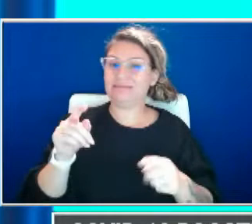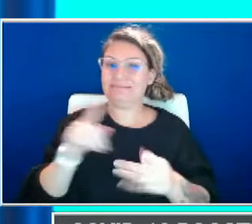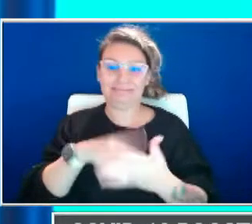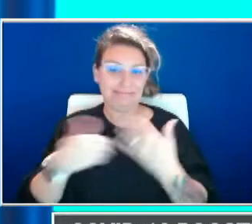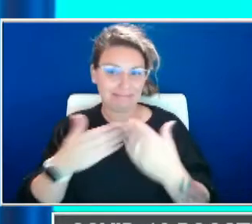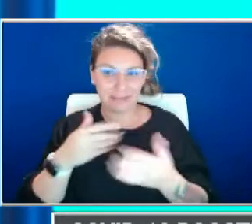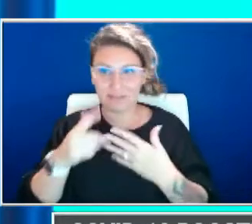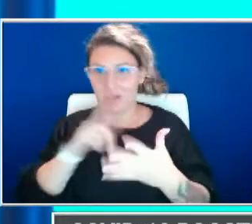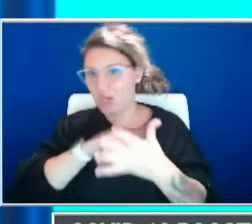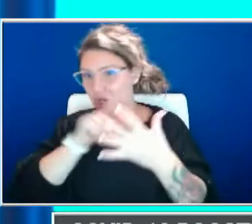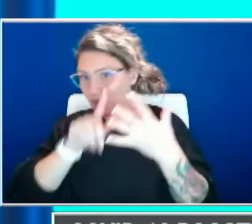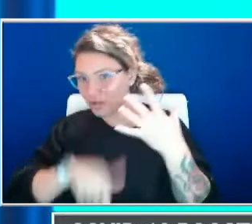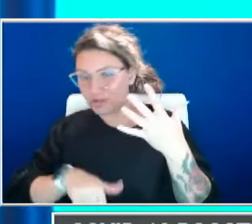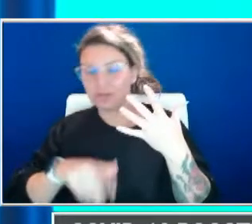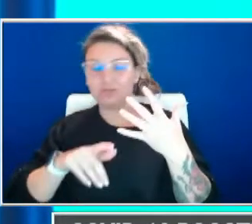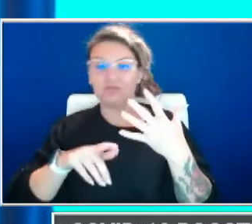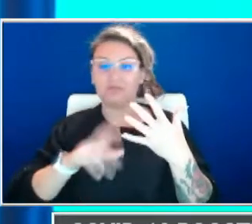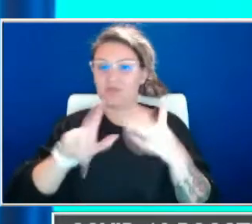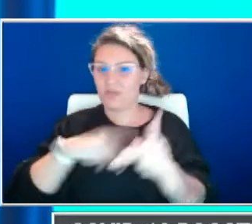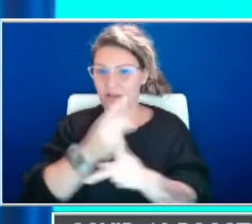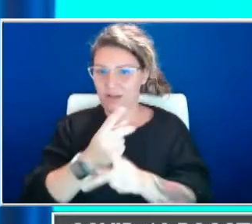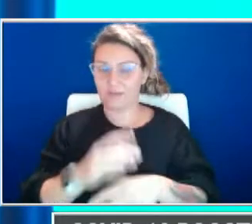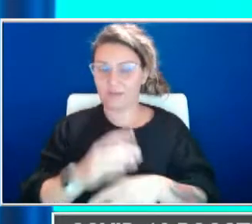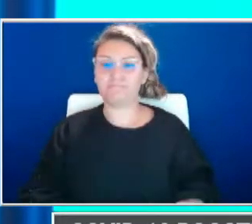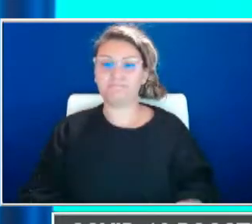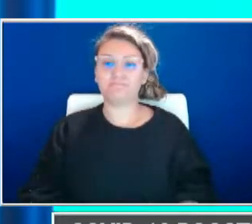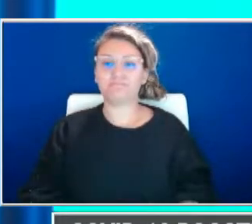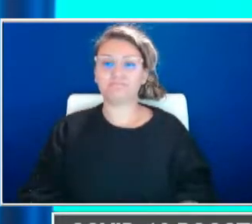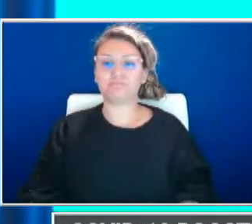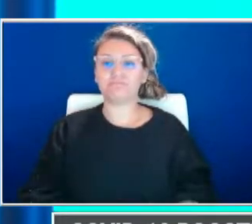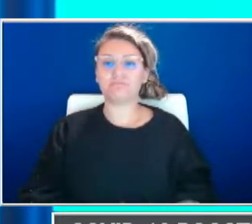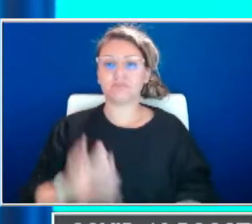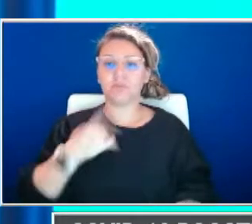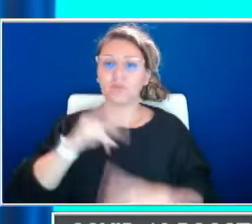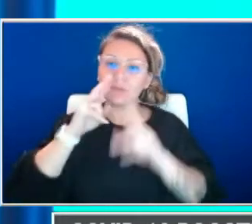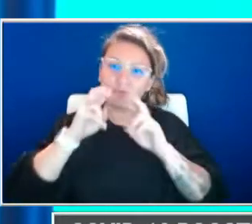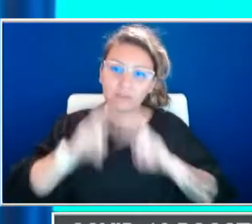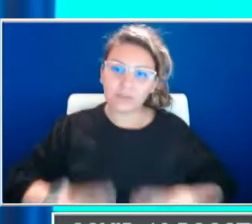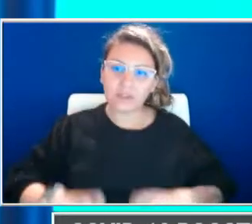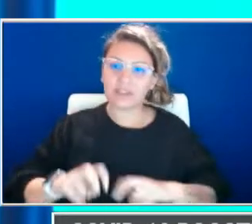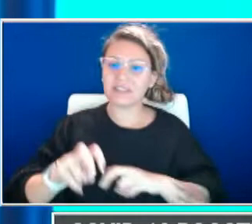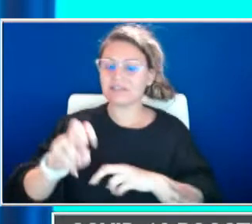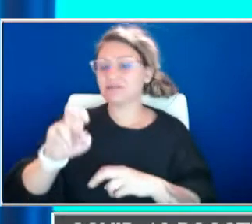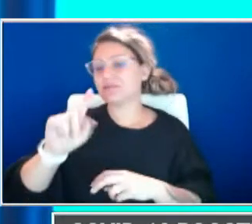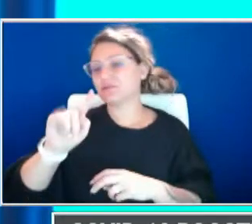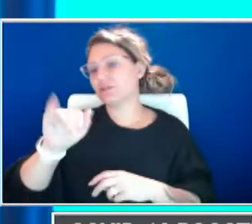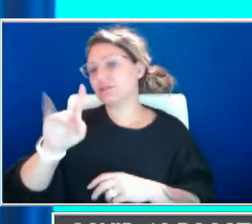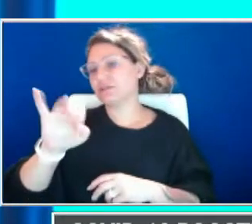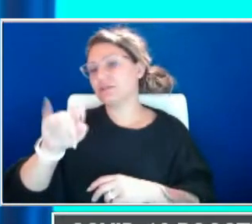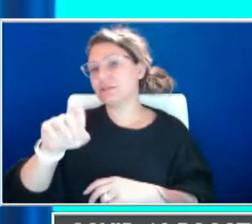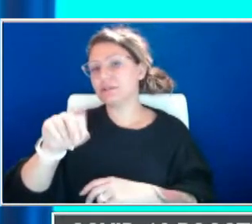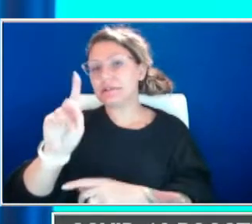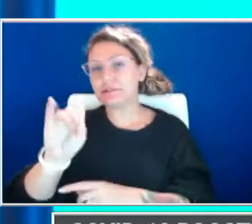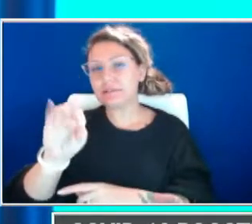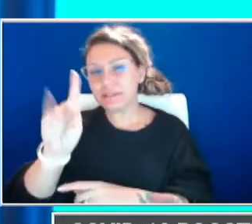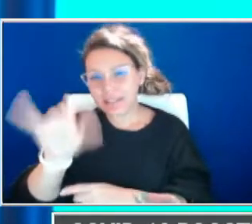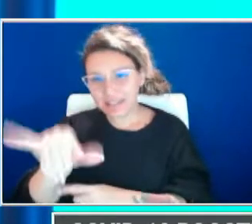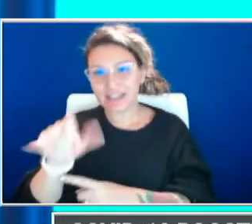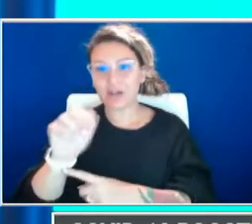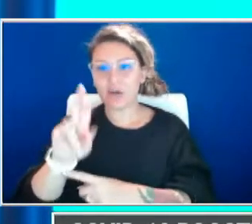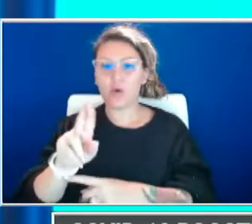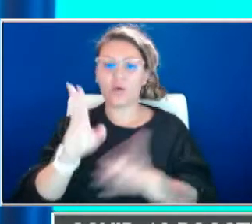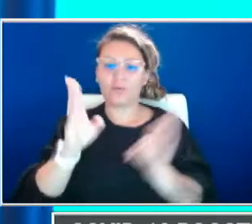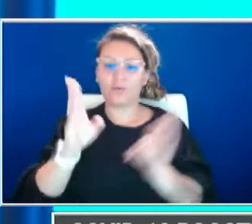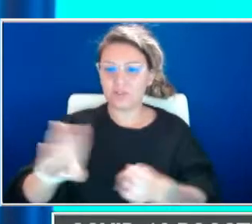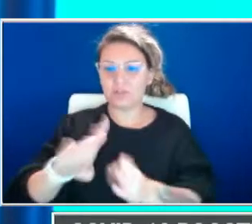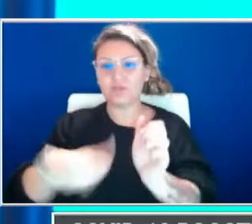T-cell therapy. And that is where we look for late toxicities, any specialized follow-up or individualized follow-up plan that we can